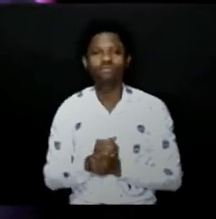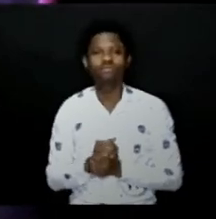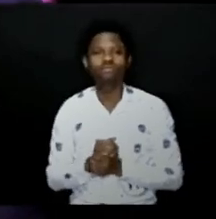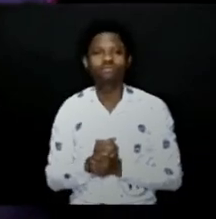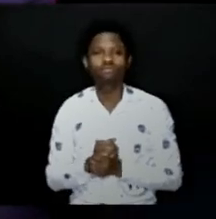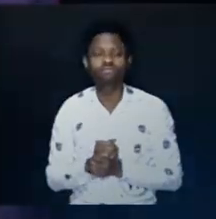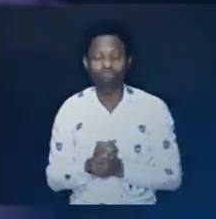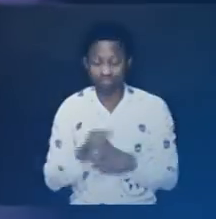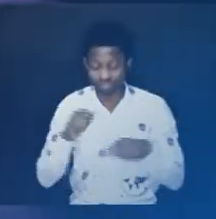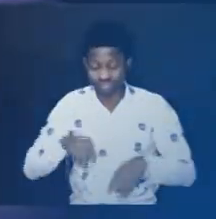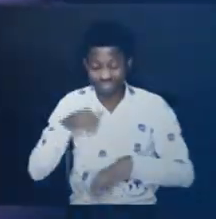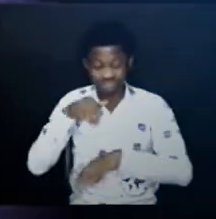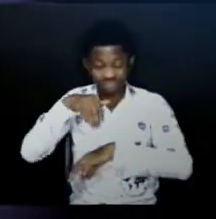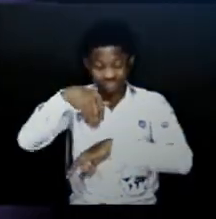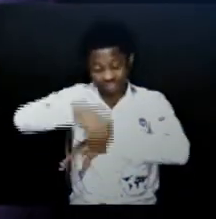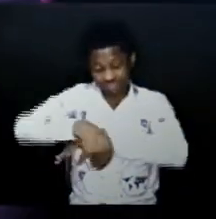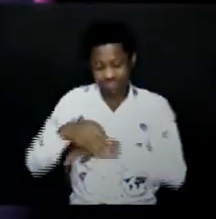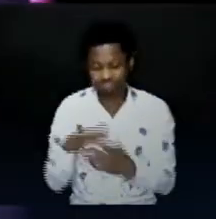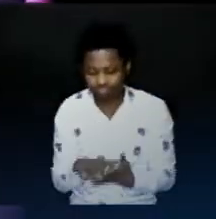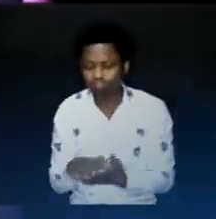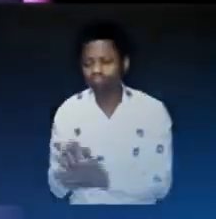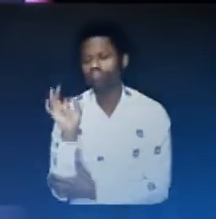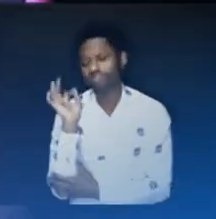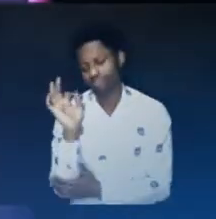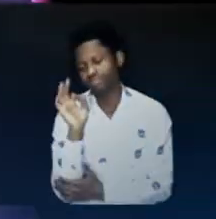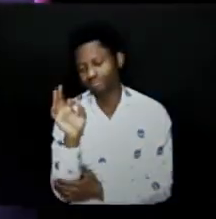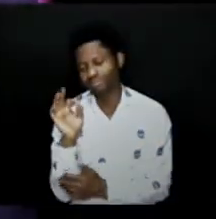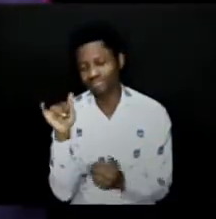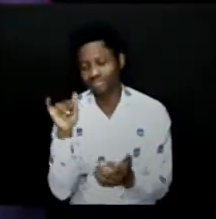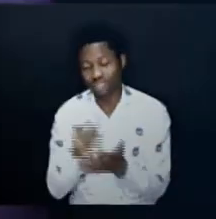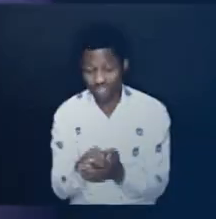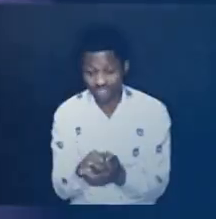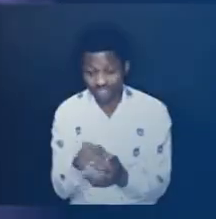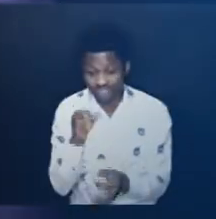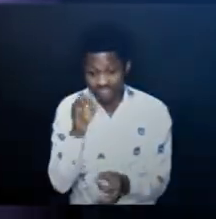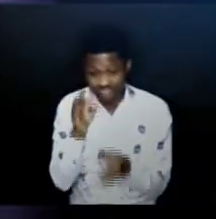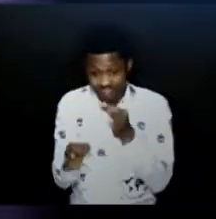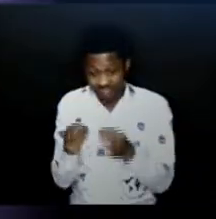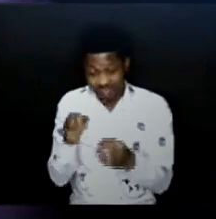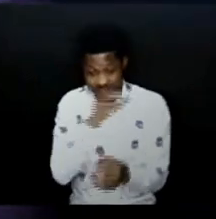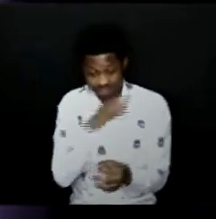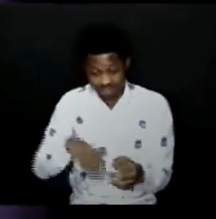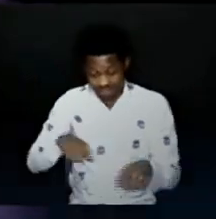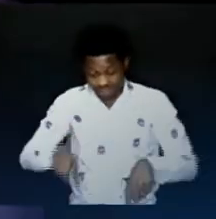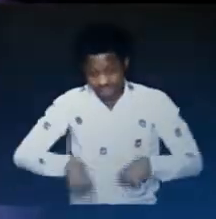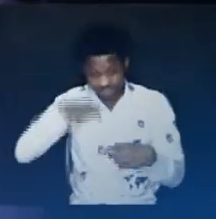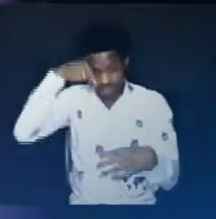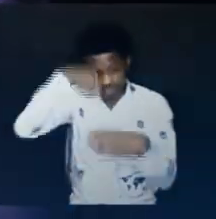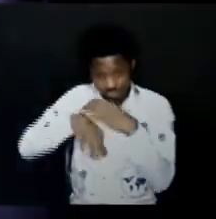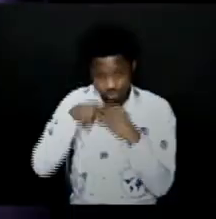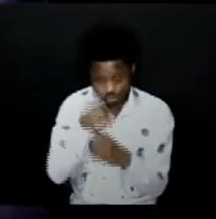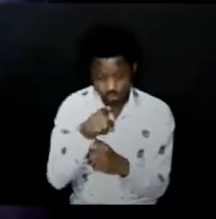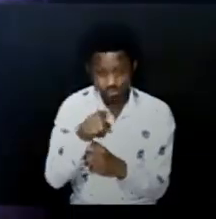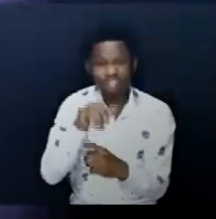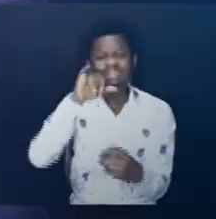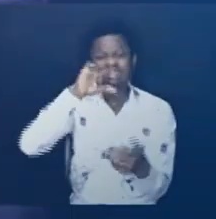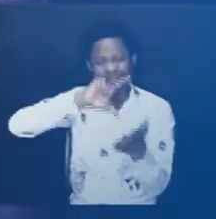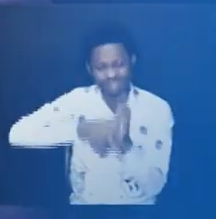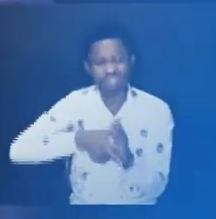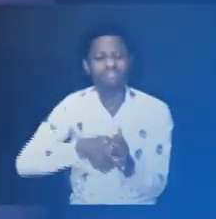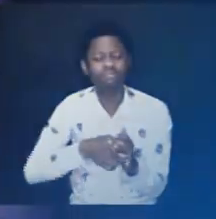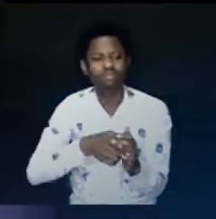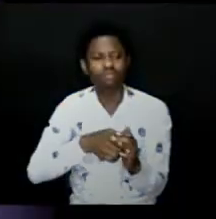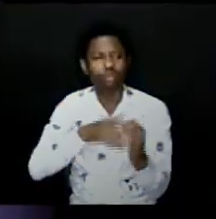this evening, I will speak to the fact that Christ in you is a hope of glory. And I